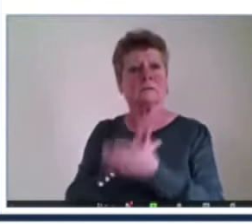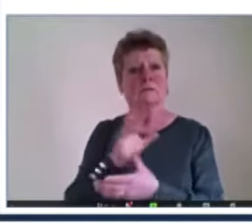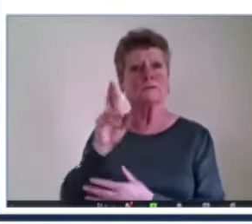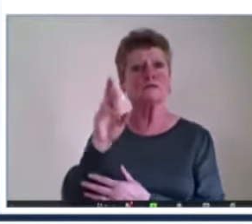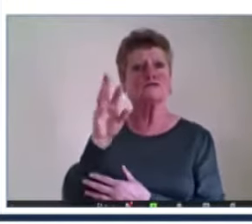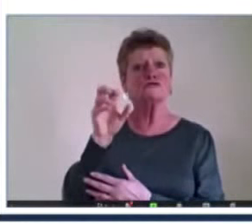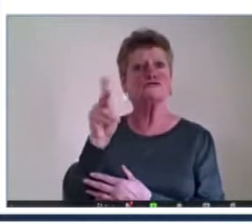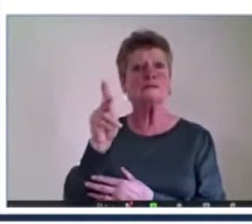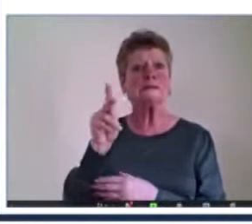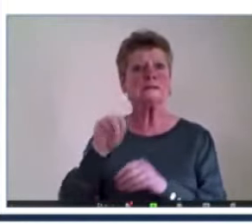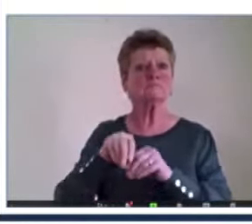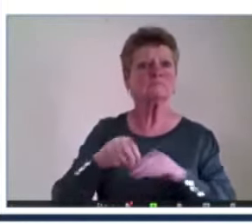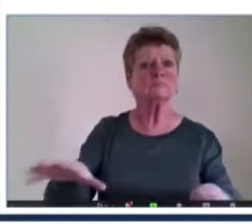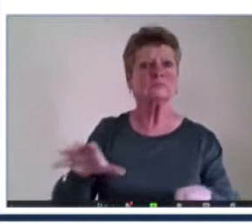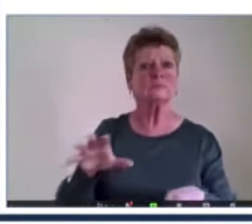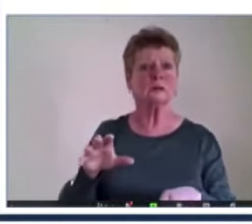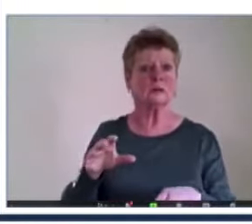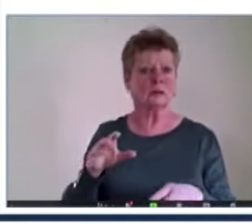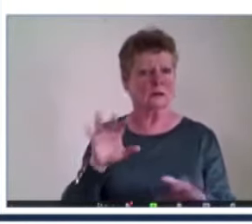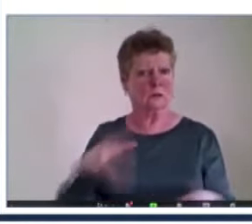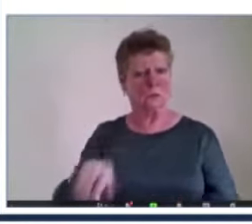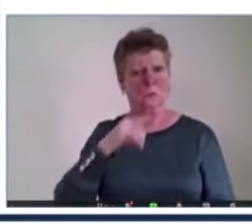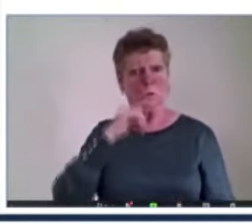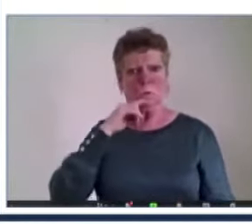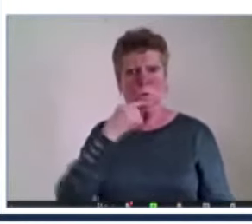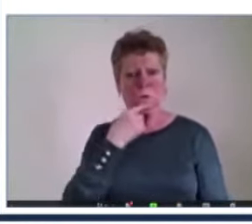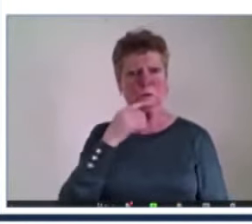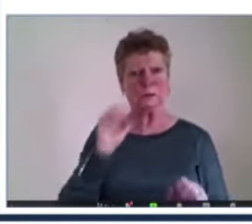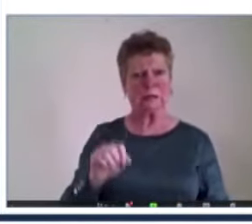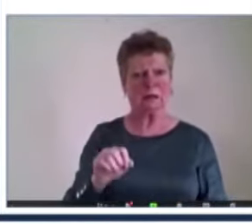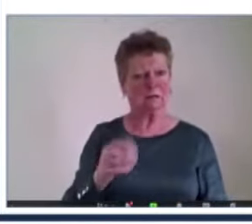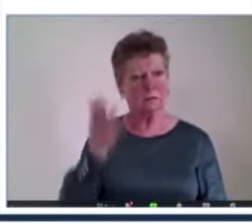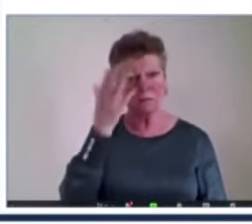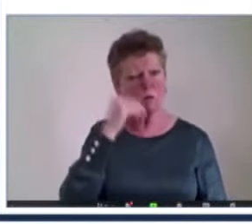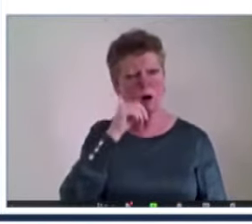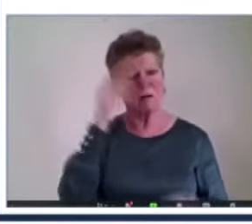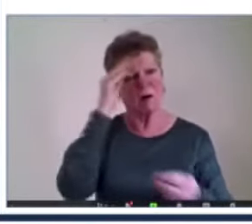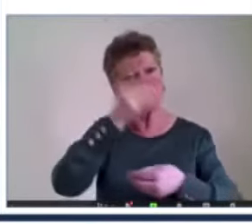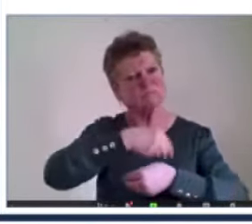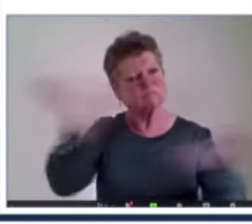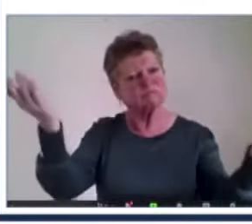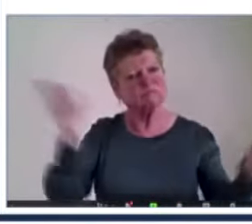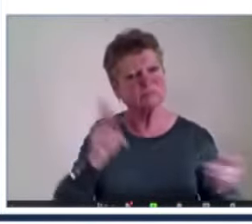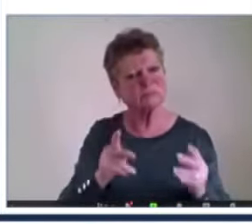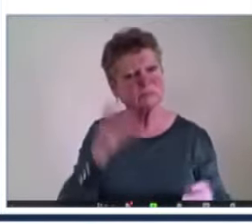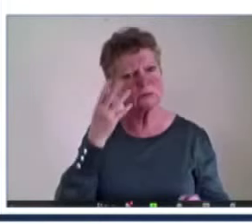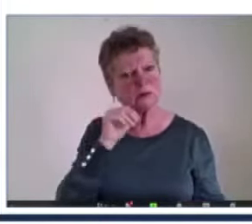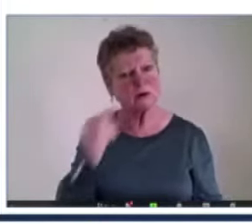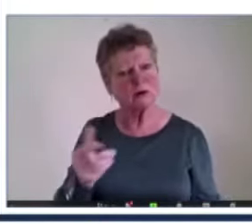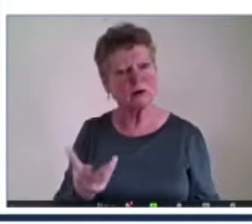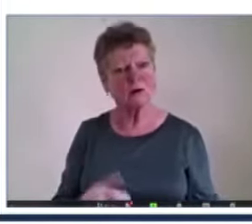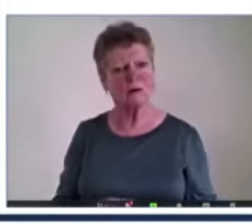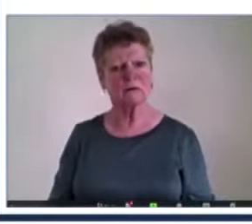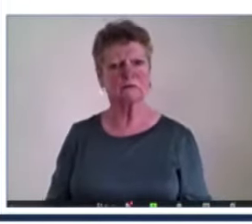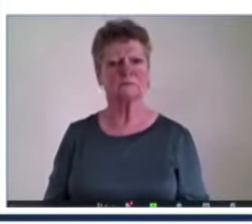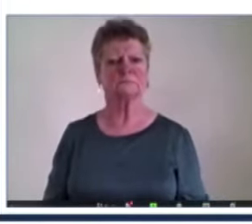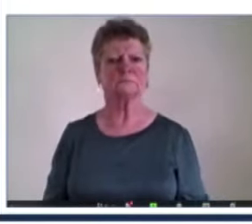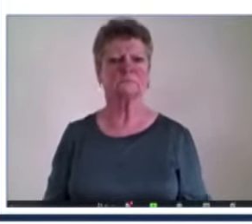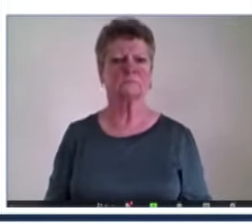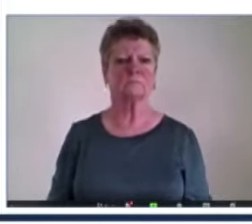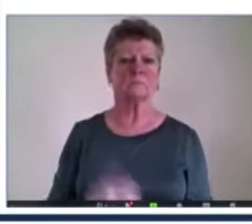severe in all 4 health zones. Why isn't that sort of information not being shared with the general public? So first of all, the